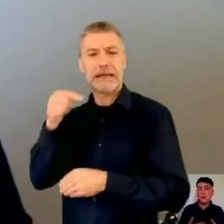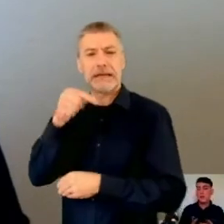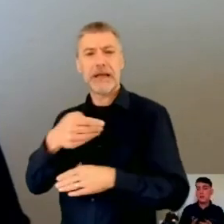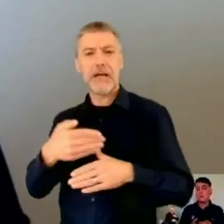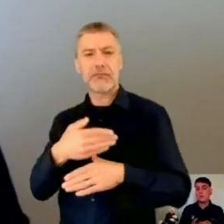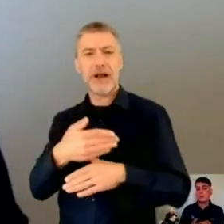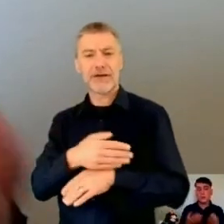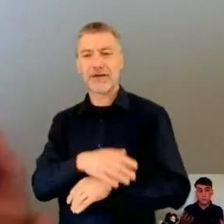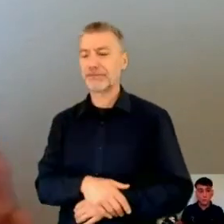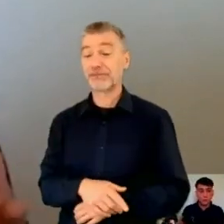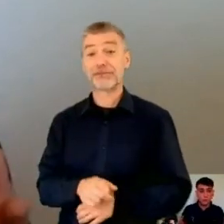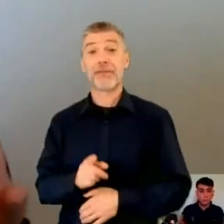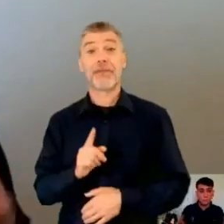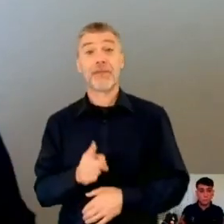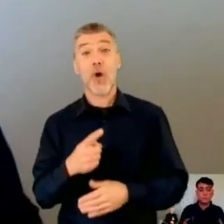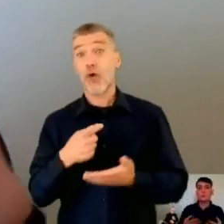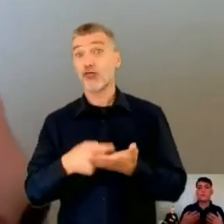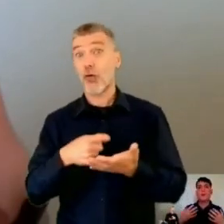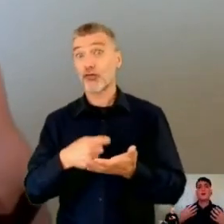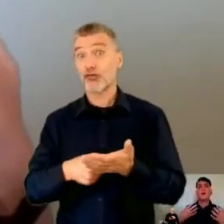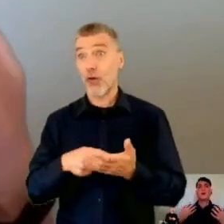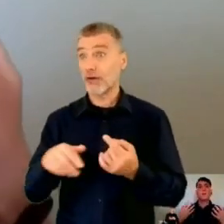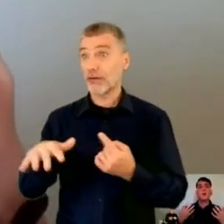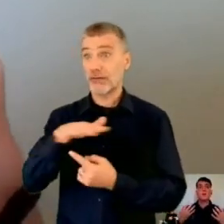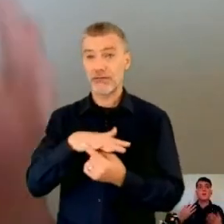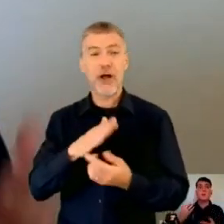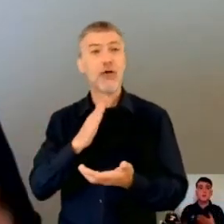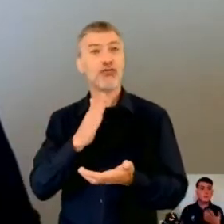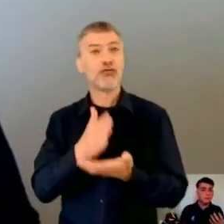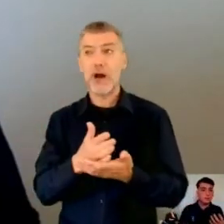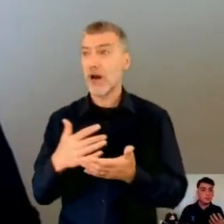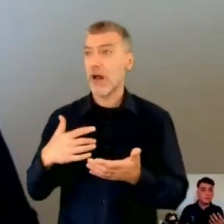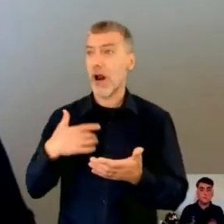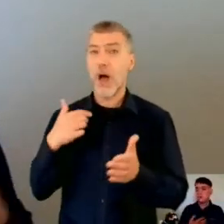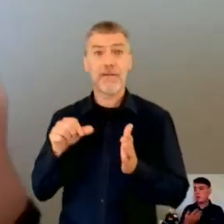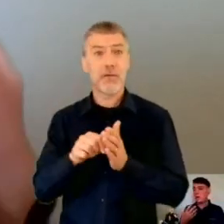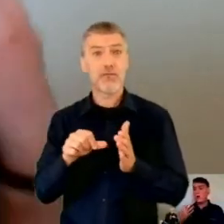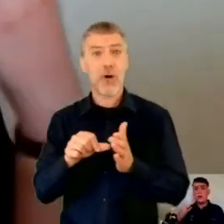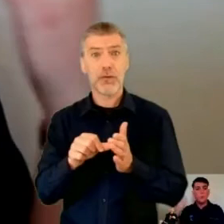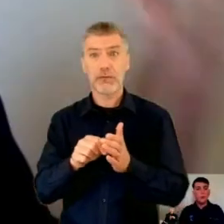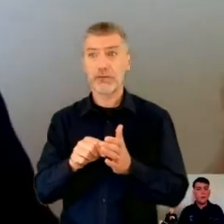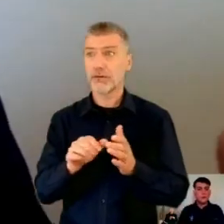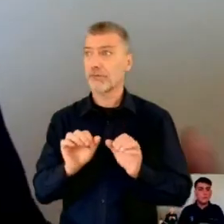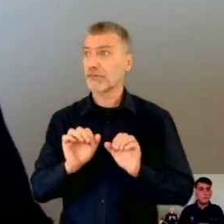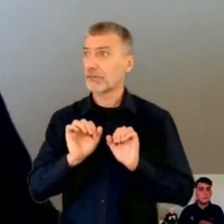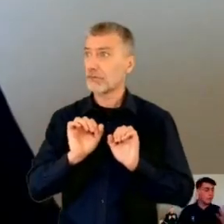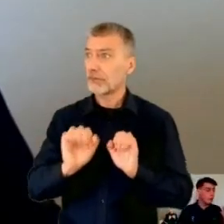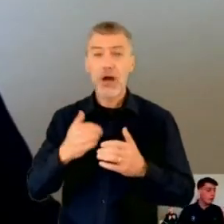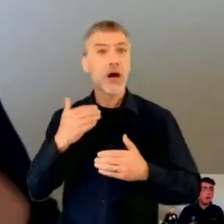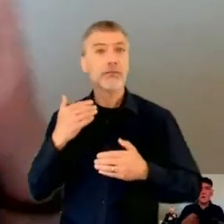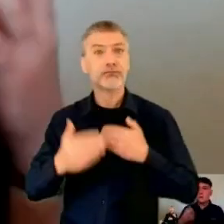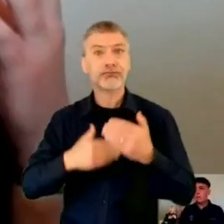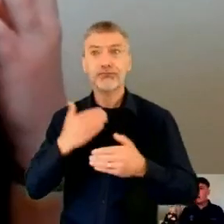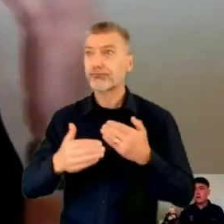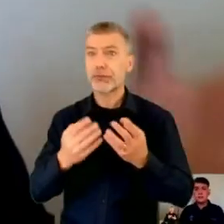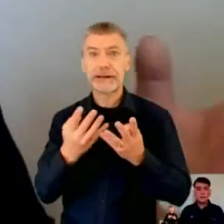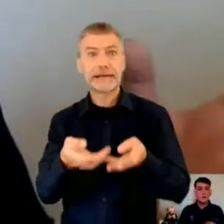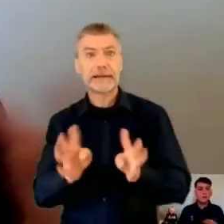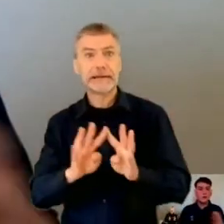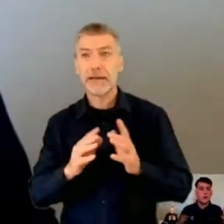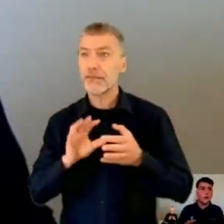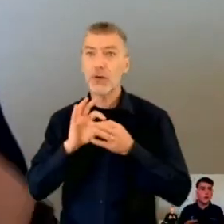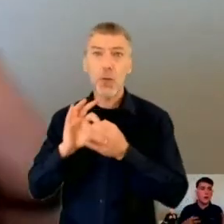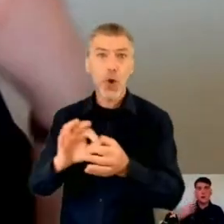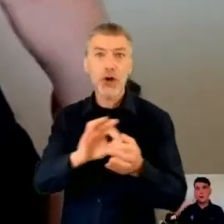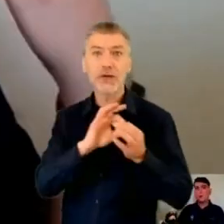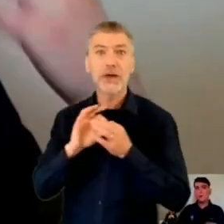does is you're working on real life problems. You're trying to come up with new solutions, and you're trying to work with teams to provide